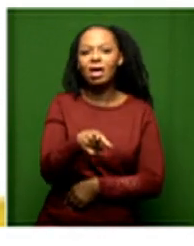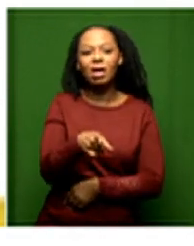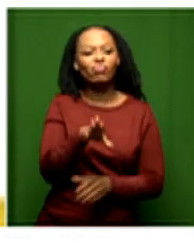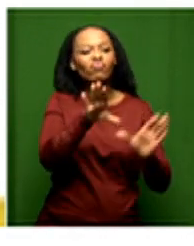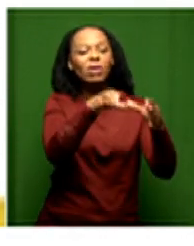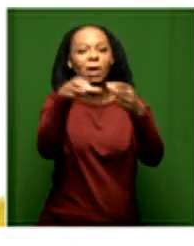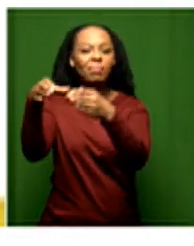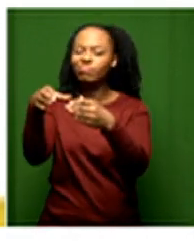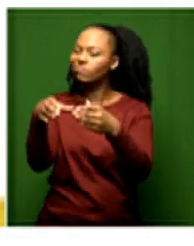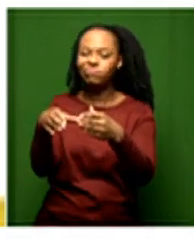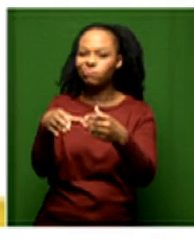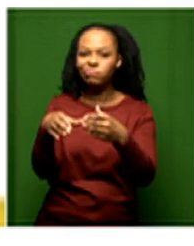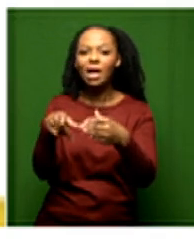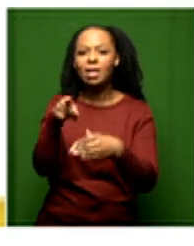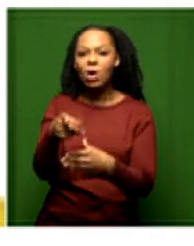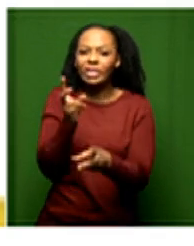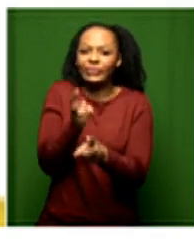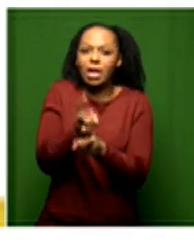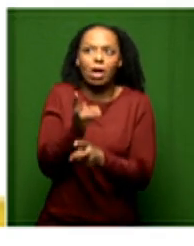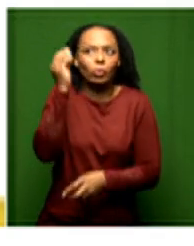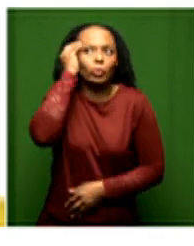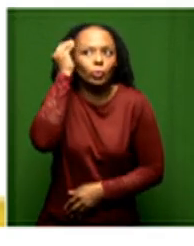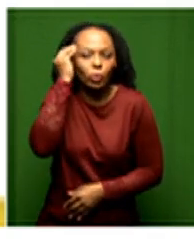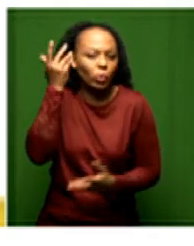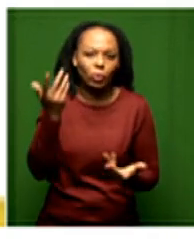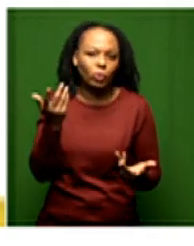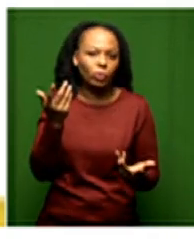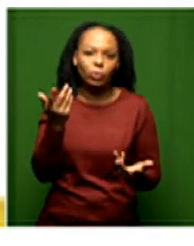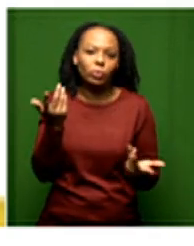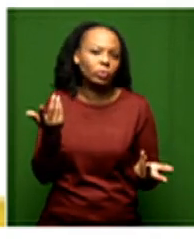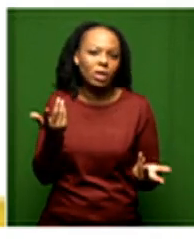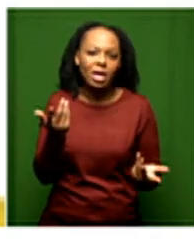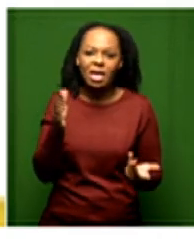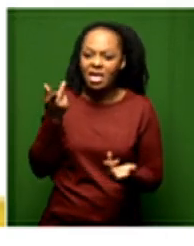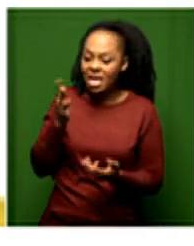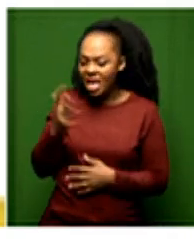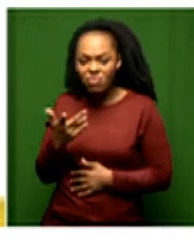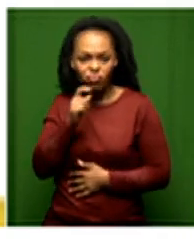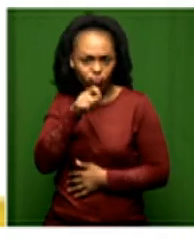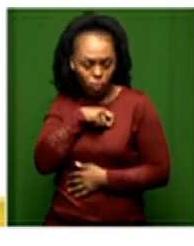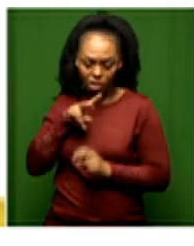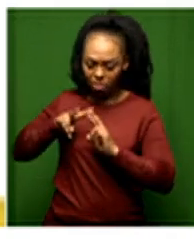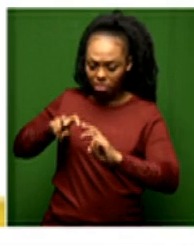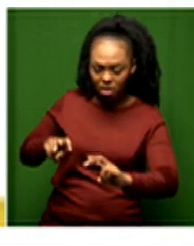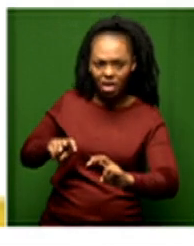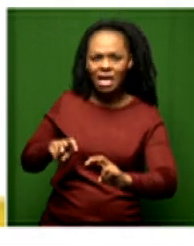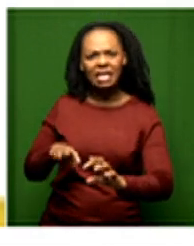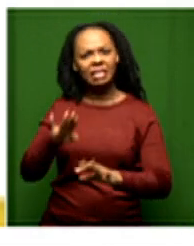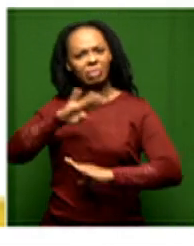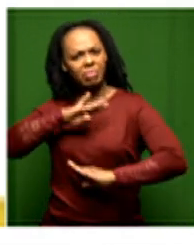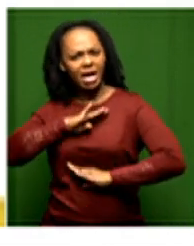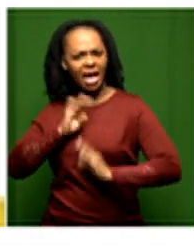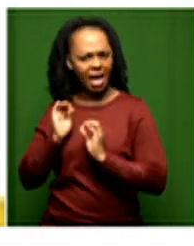peers. So it would be difficult to know exactly if the study was really satisfactory.